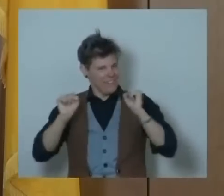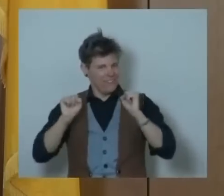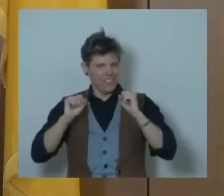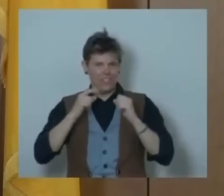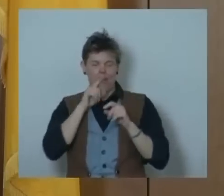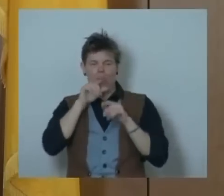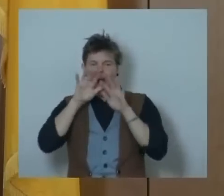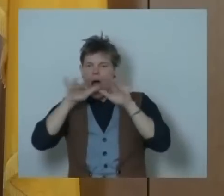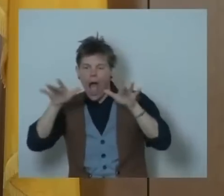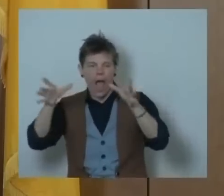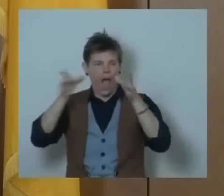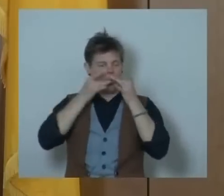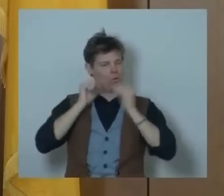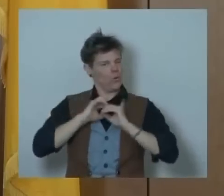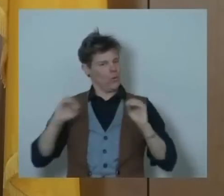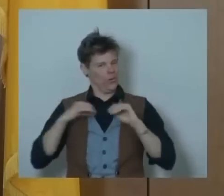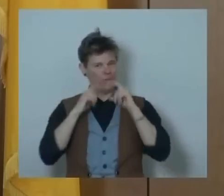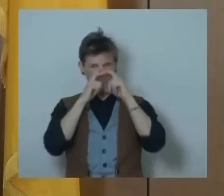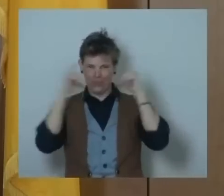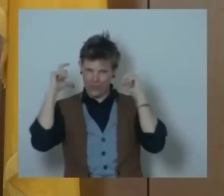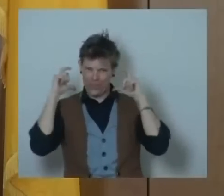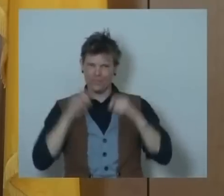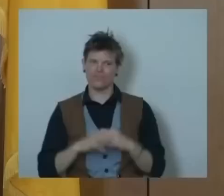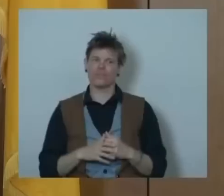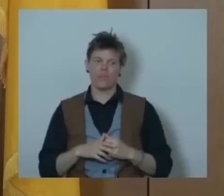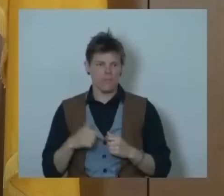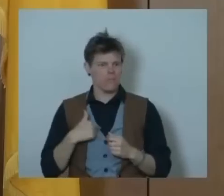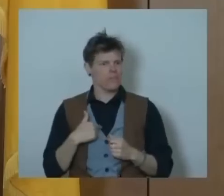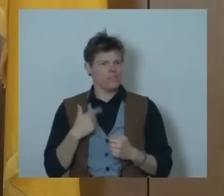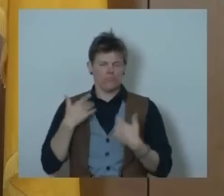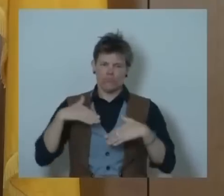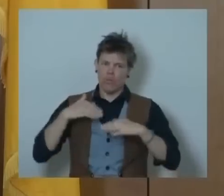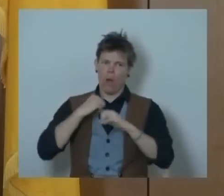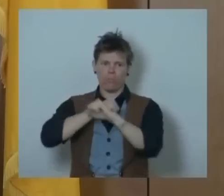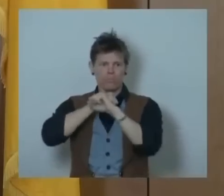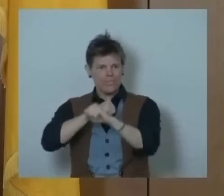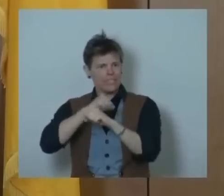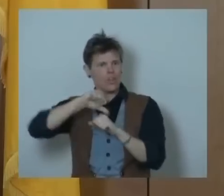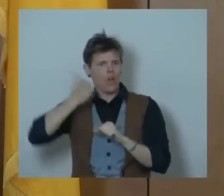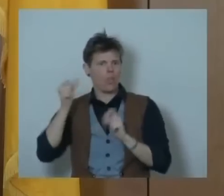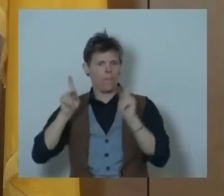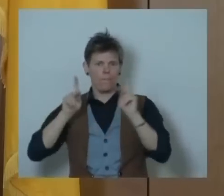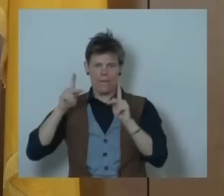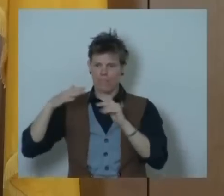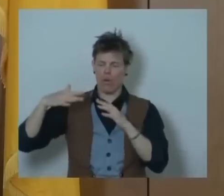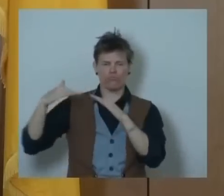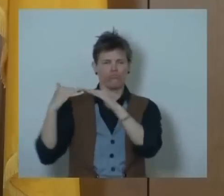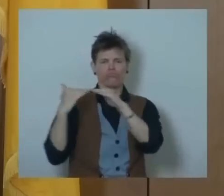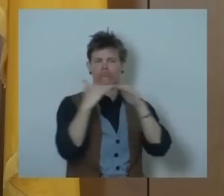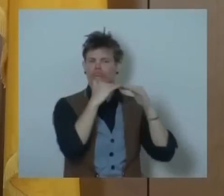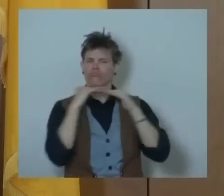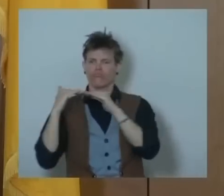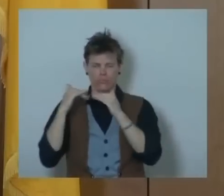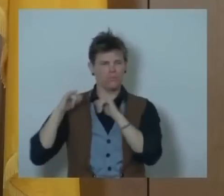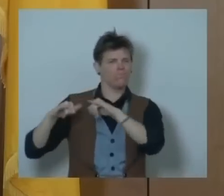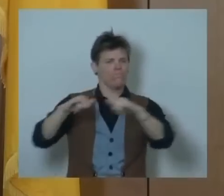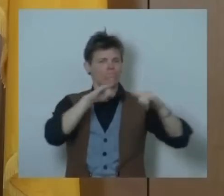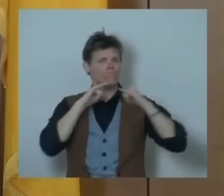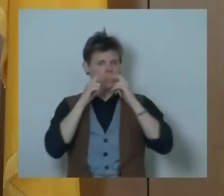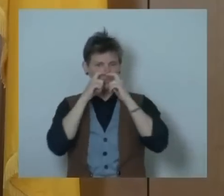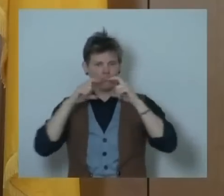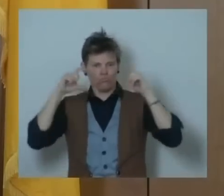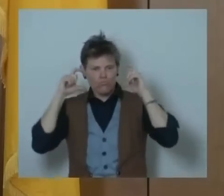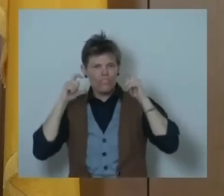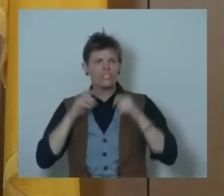keeping my colleagues as safe as I can. So we're going to start in the same way that we have been. This one's going to do